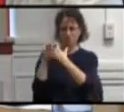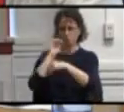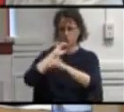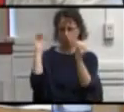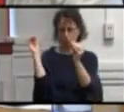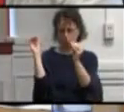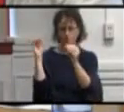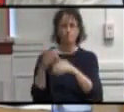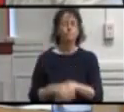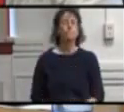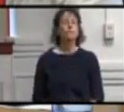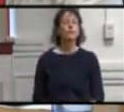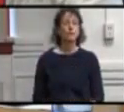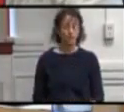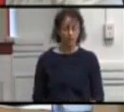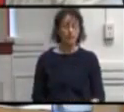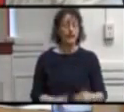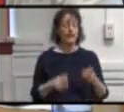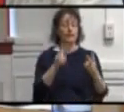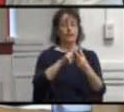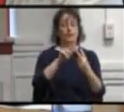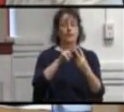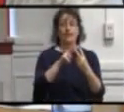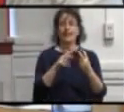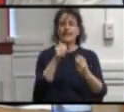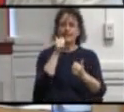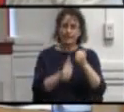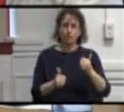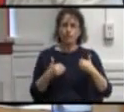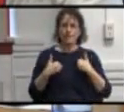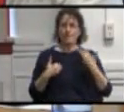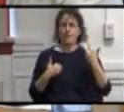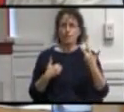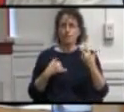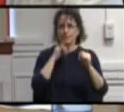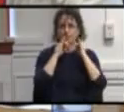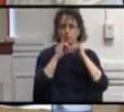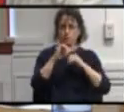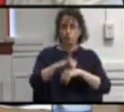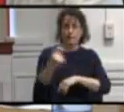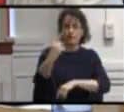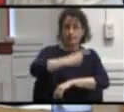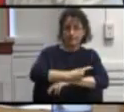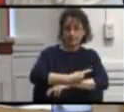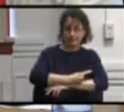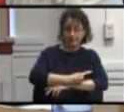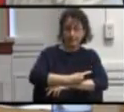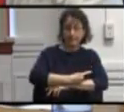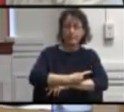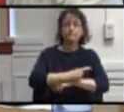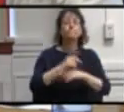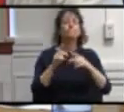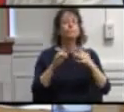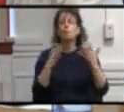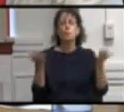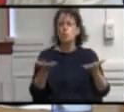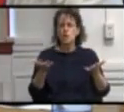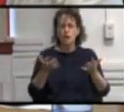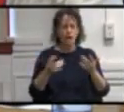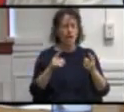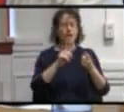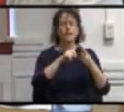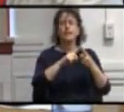three interviews for each candidate. The candidates met with an employee group,